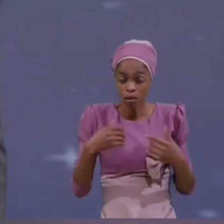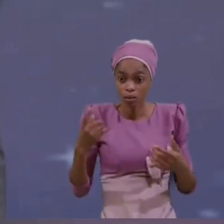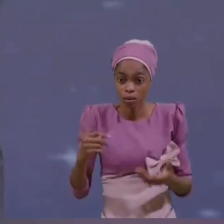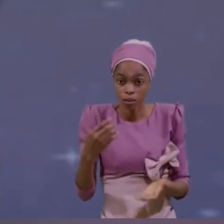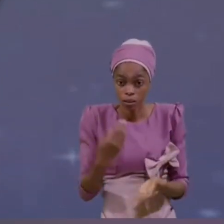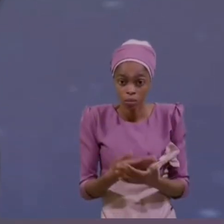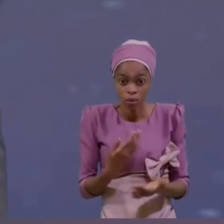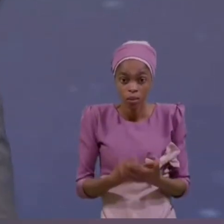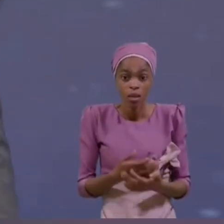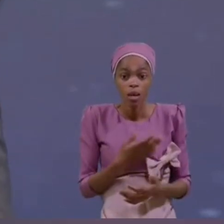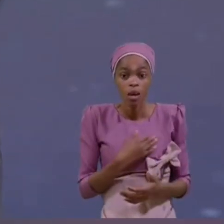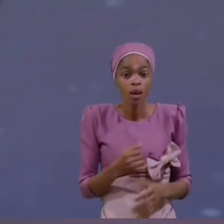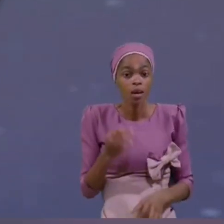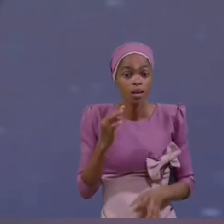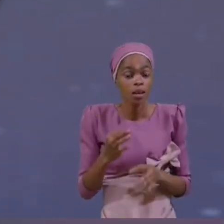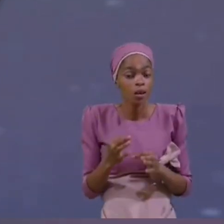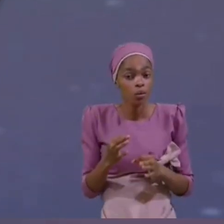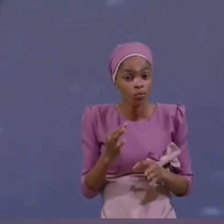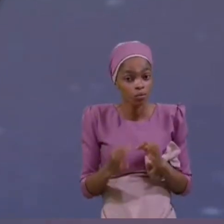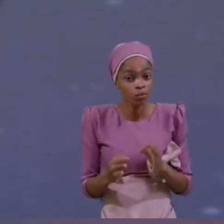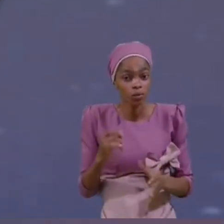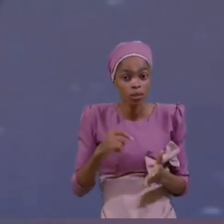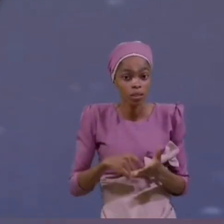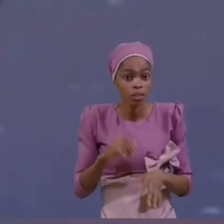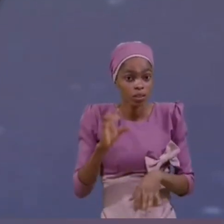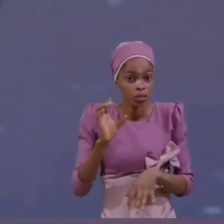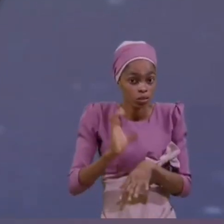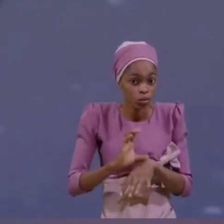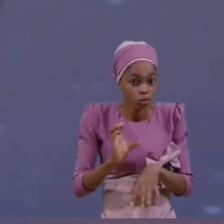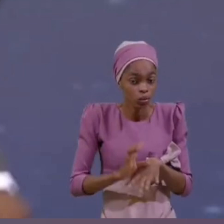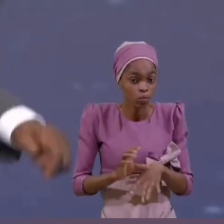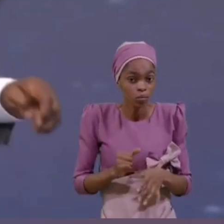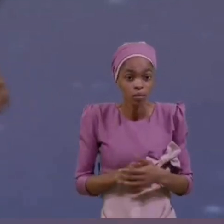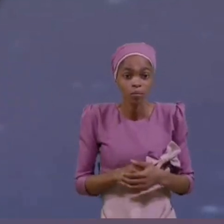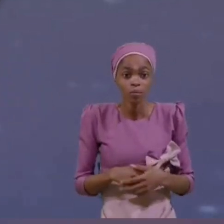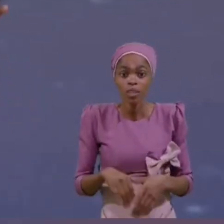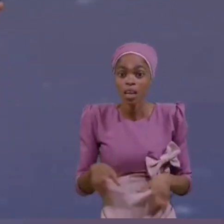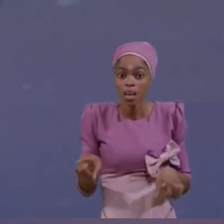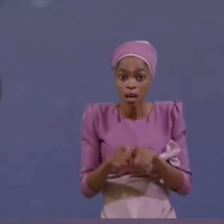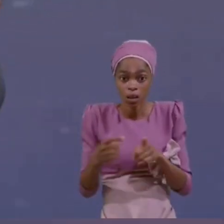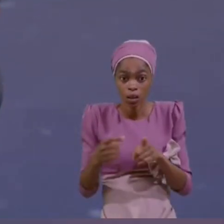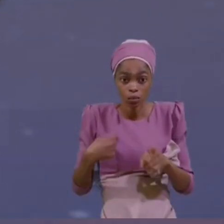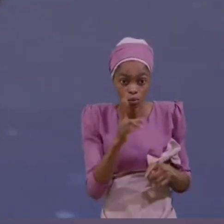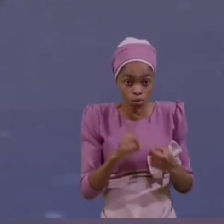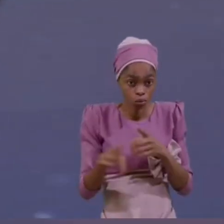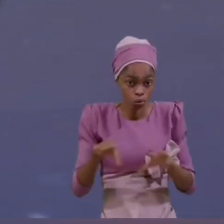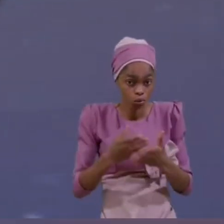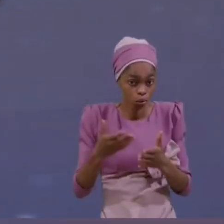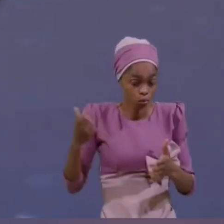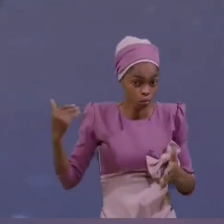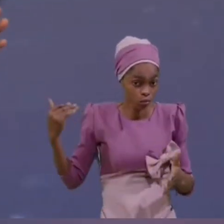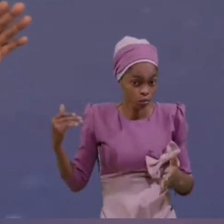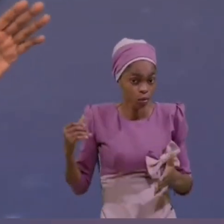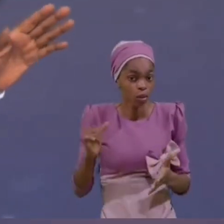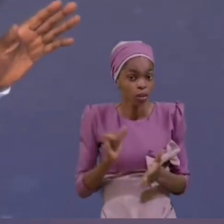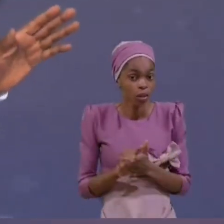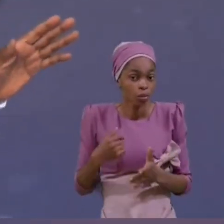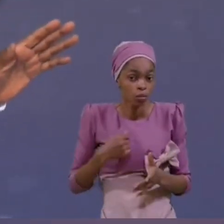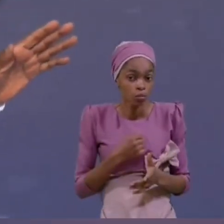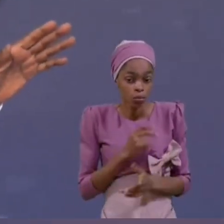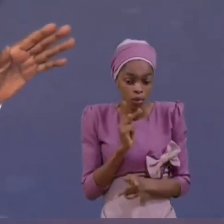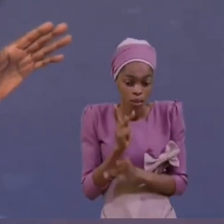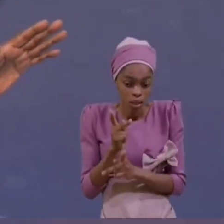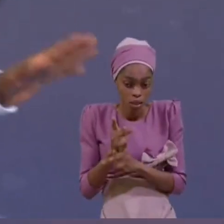like we used to do in the olden days, good old days, that we reserve an amount of